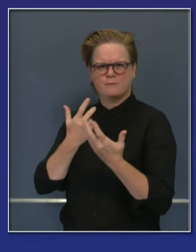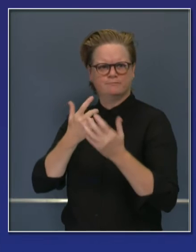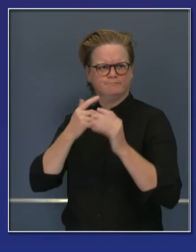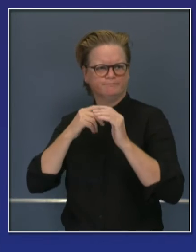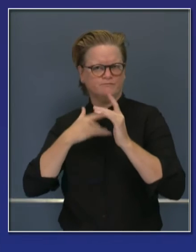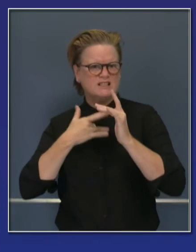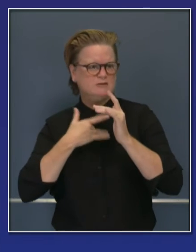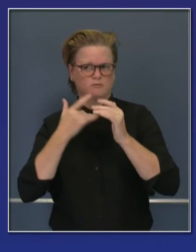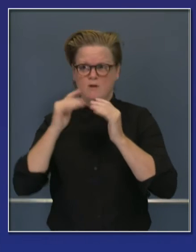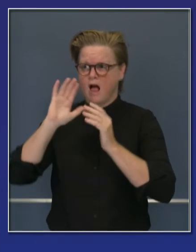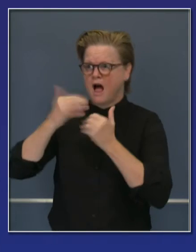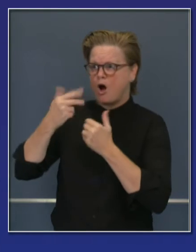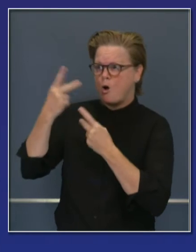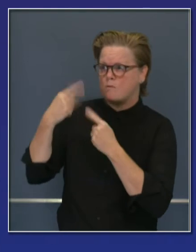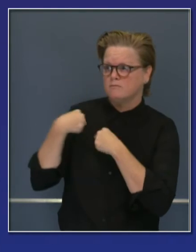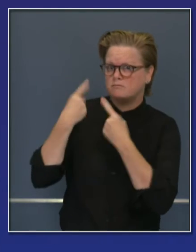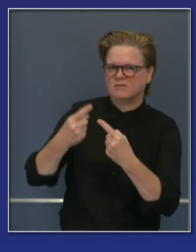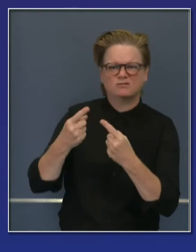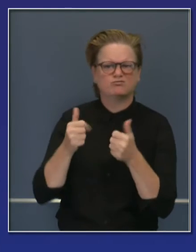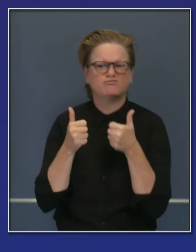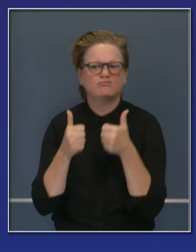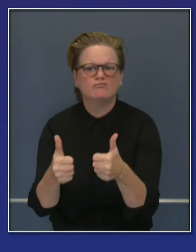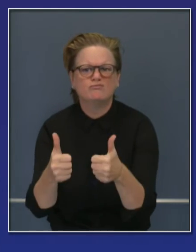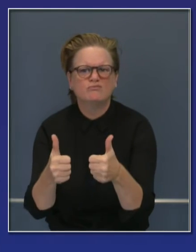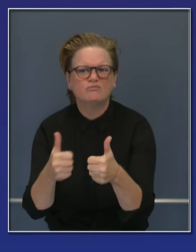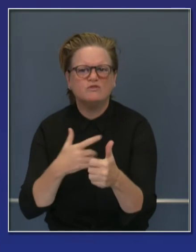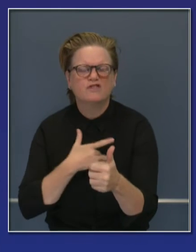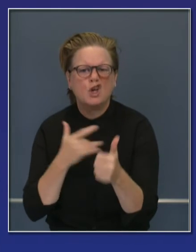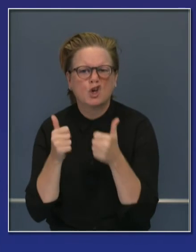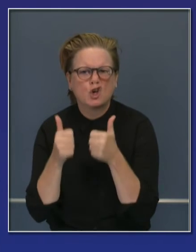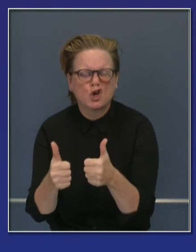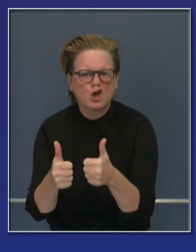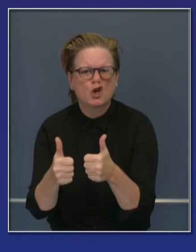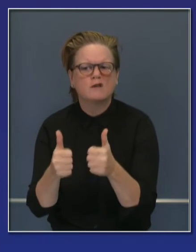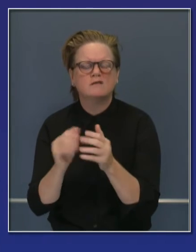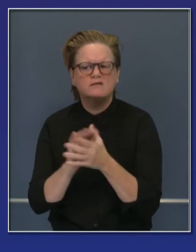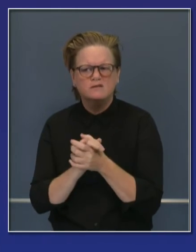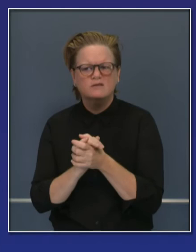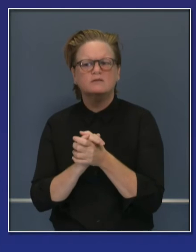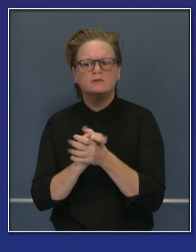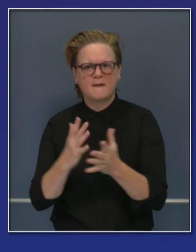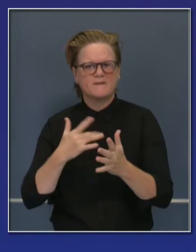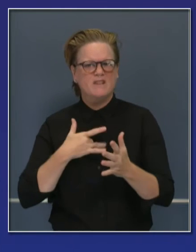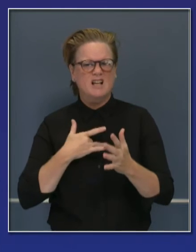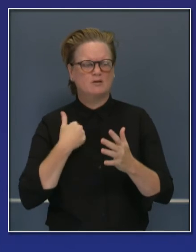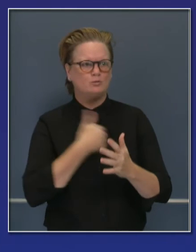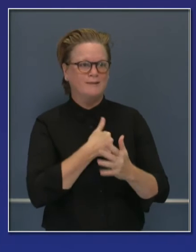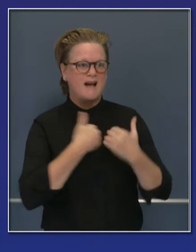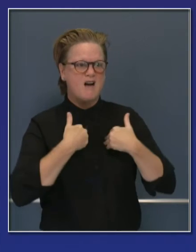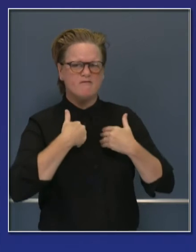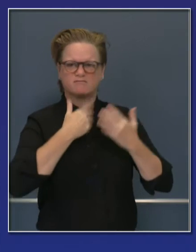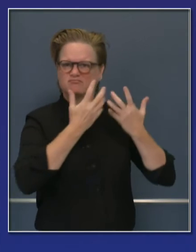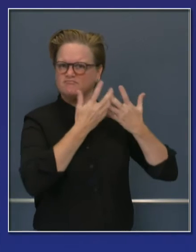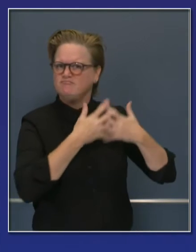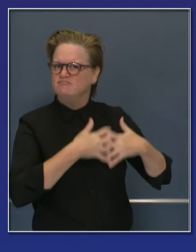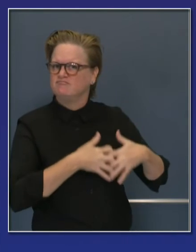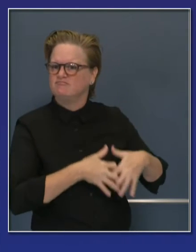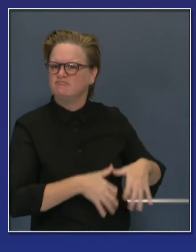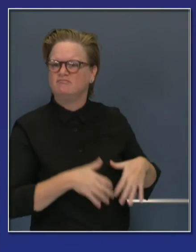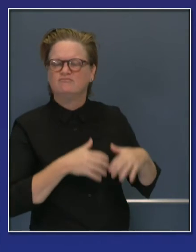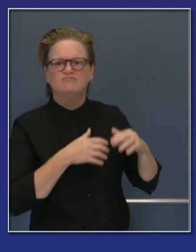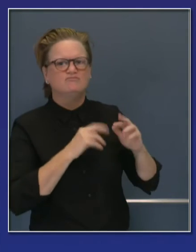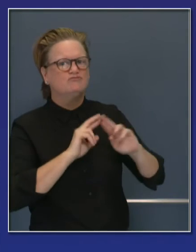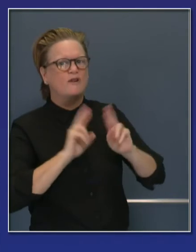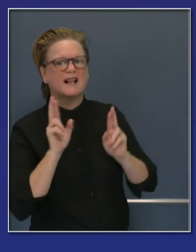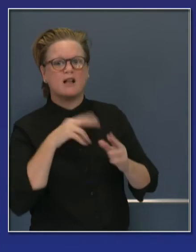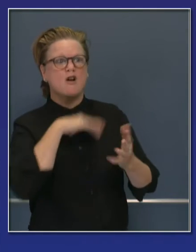and other physical resource we have for logistics and distribution. But perhaps more important than anything else, just the question of scale